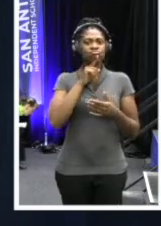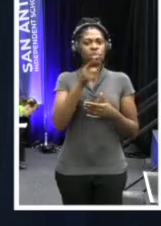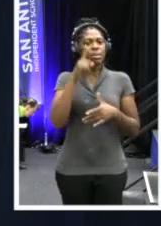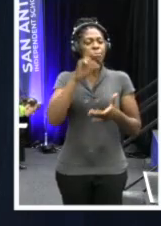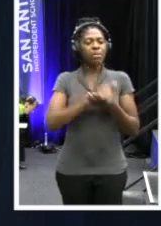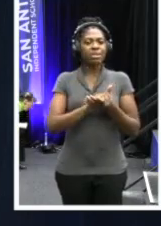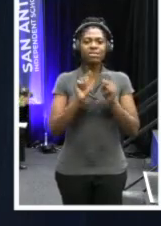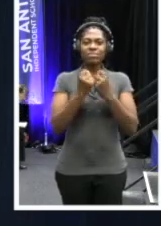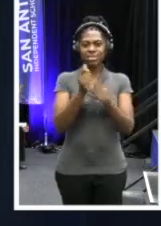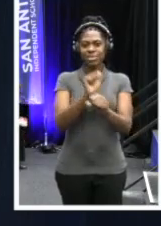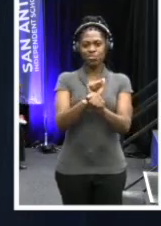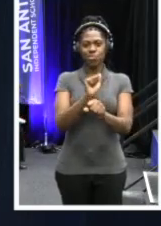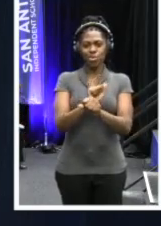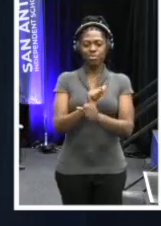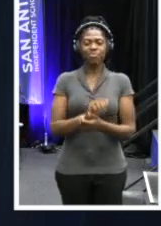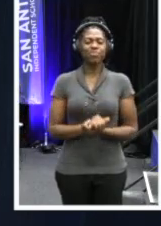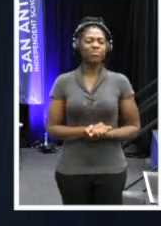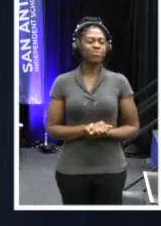community.